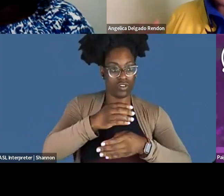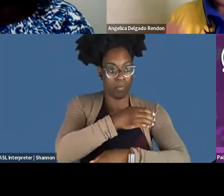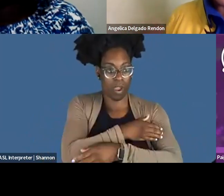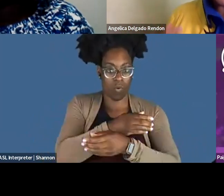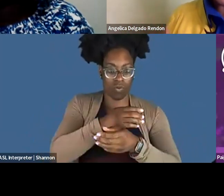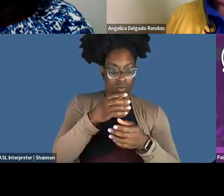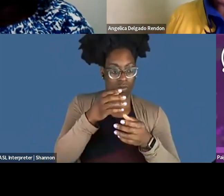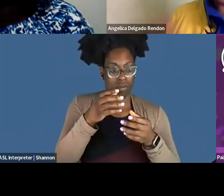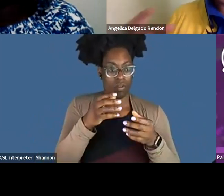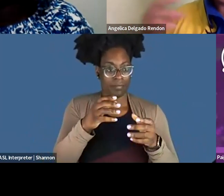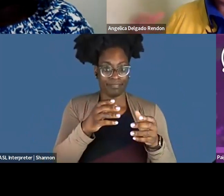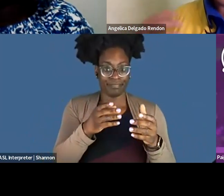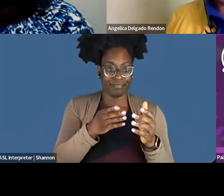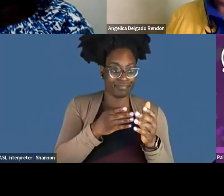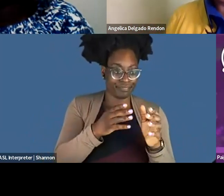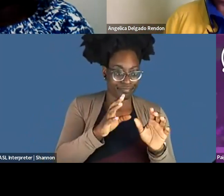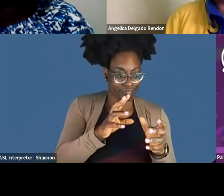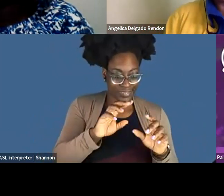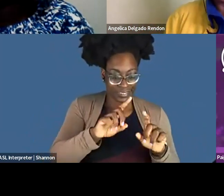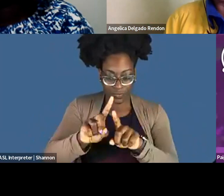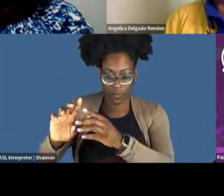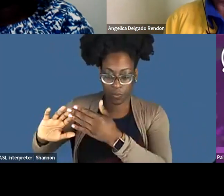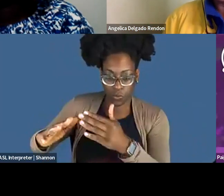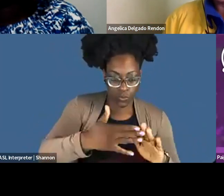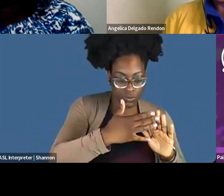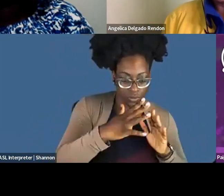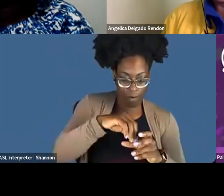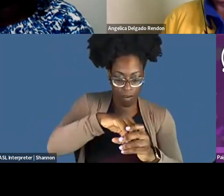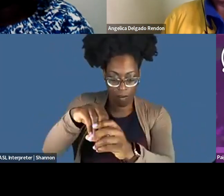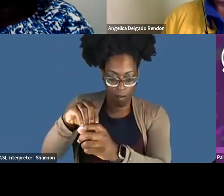different communities and different types of